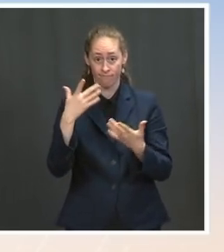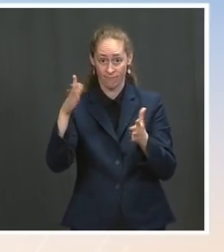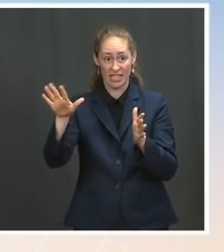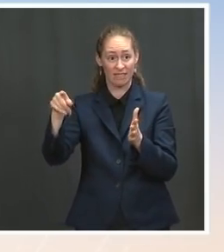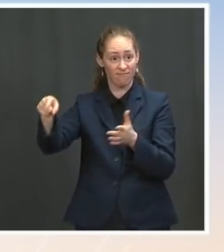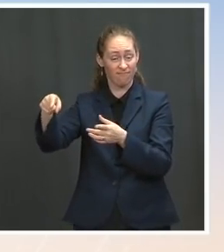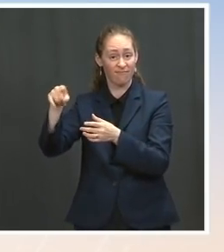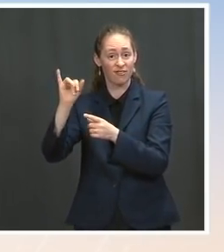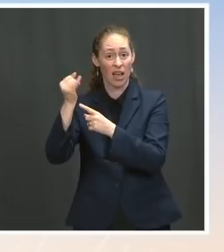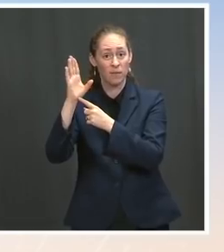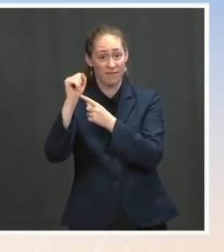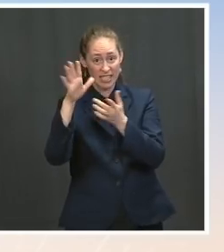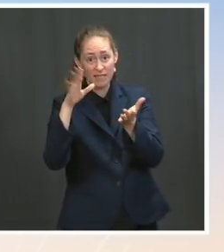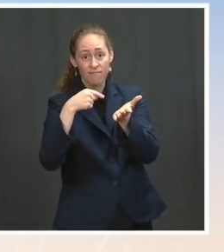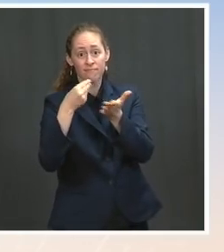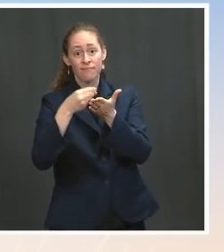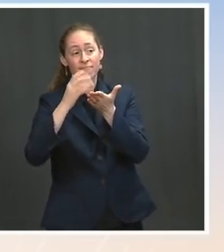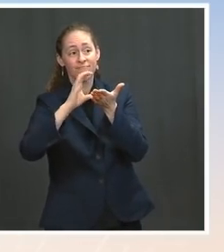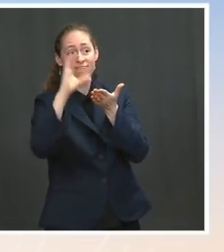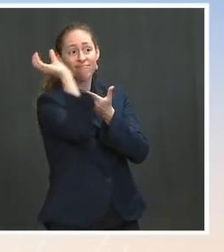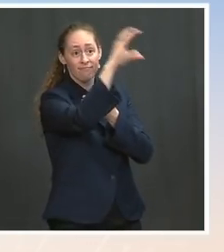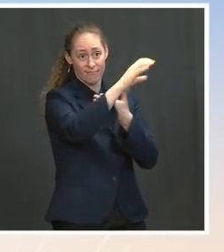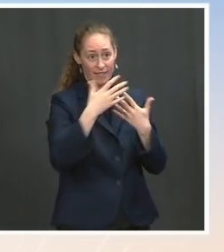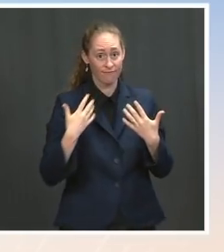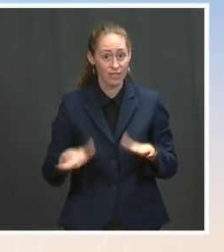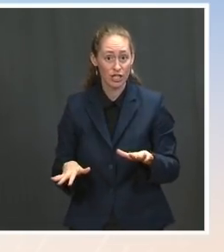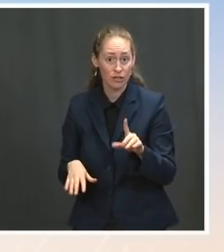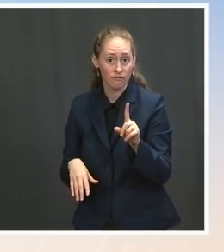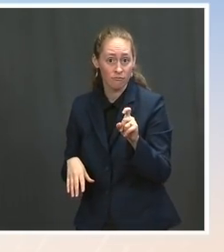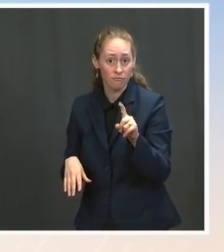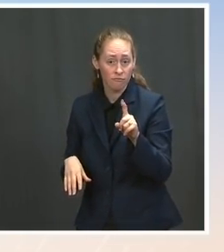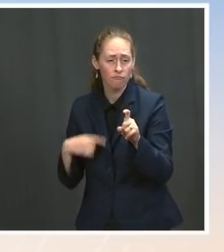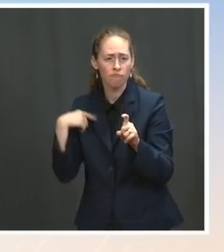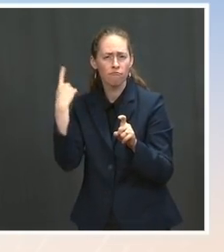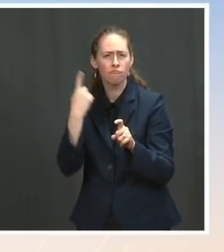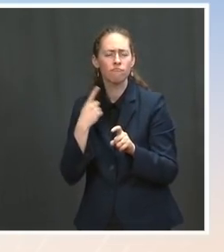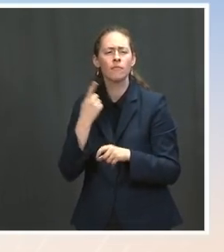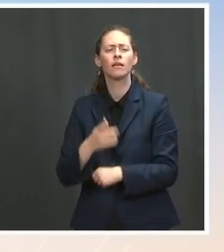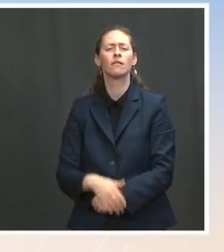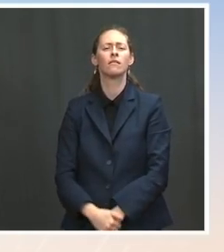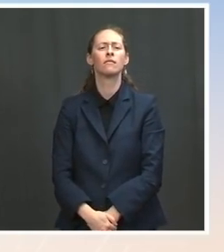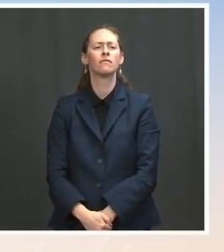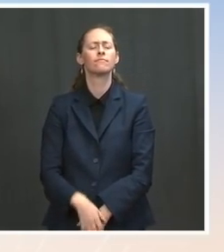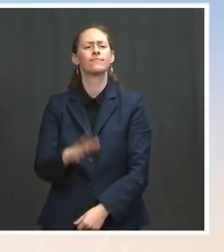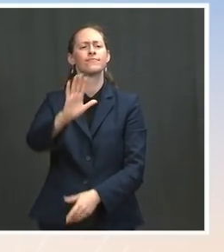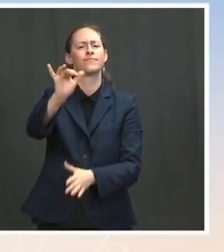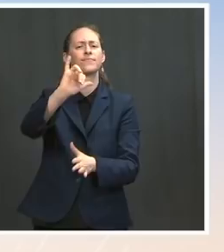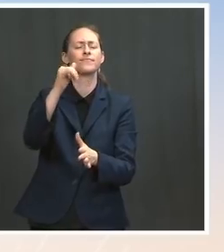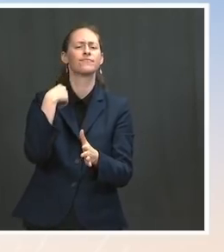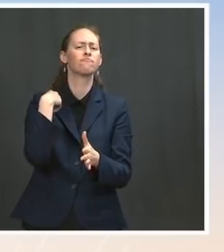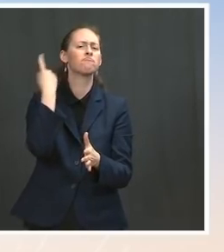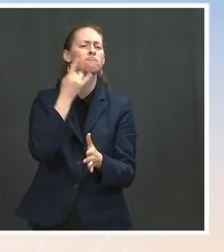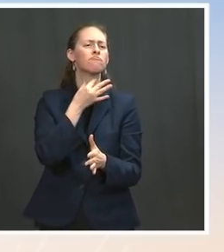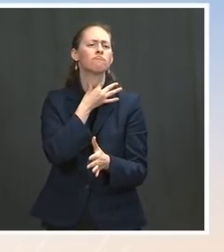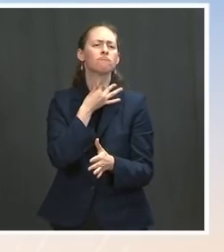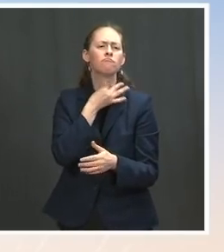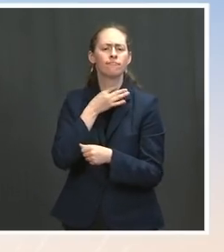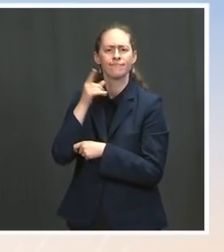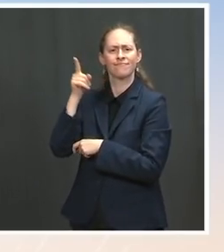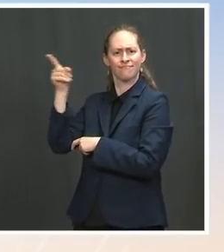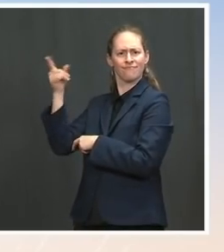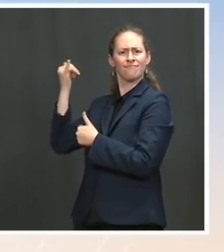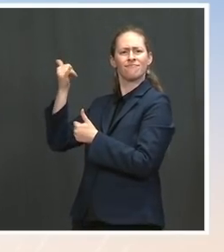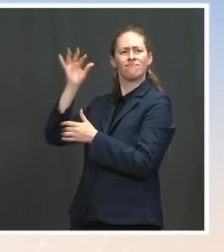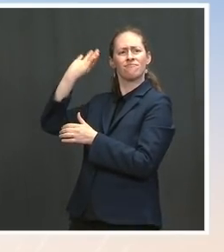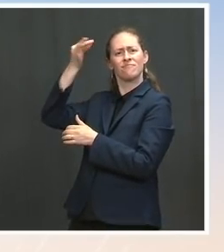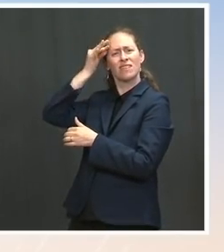on this call from the government for business and private sector to work with the federal government in updating their cybersecurity